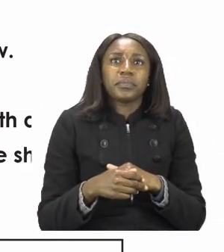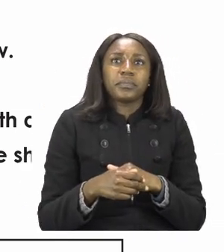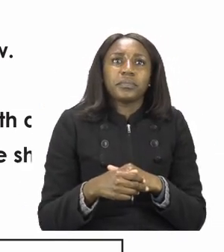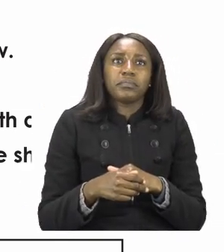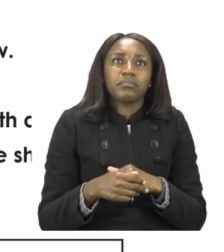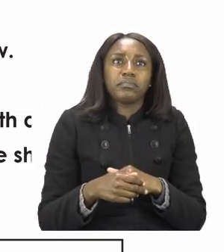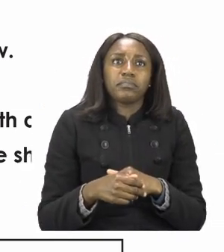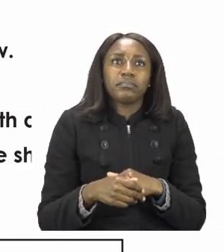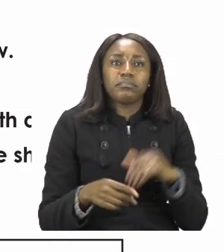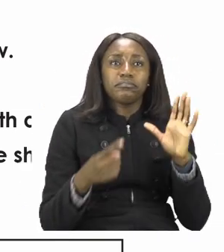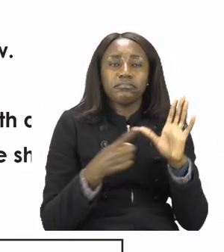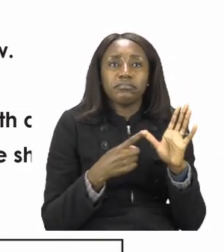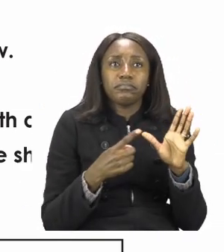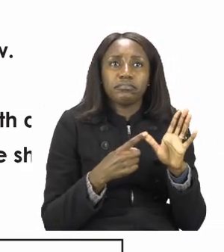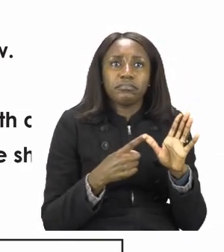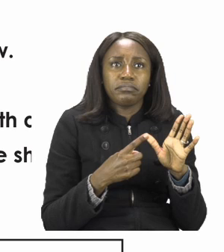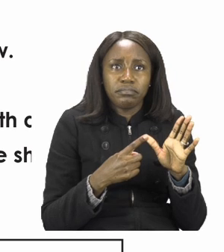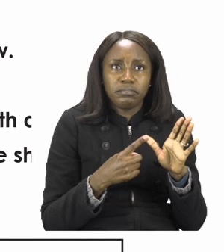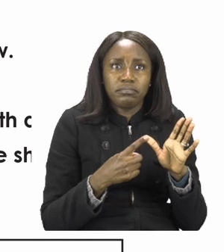Number 5,